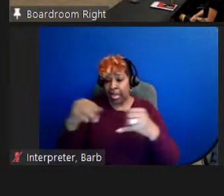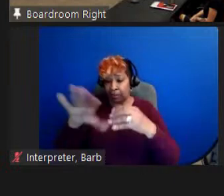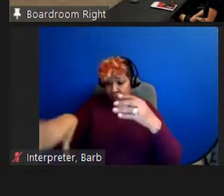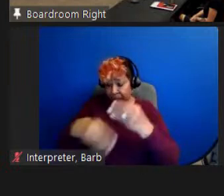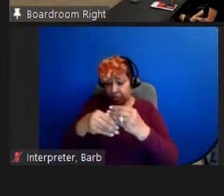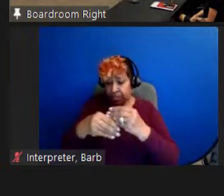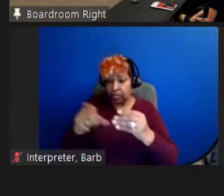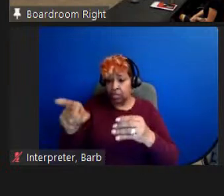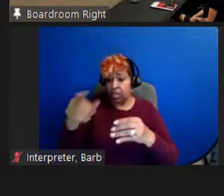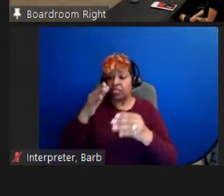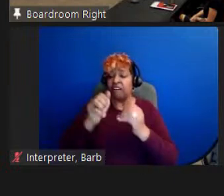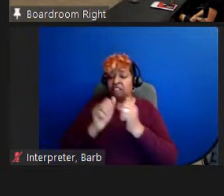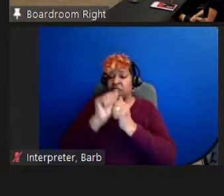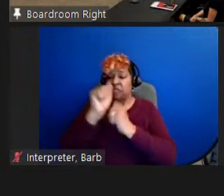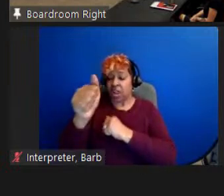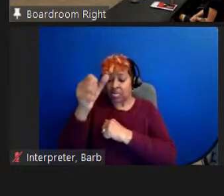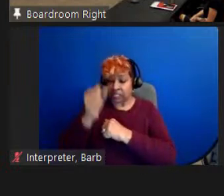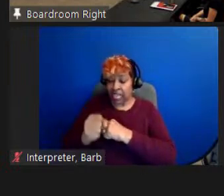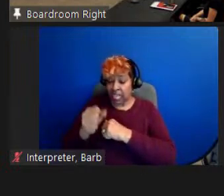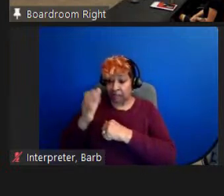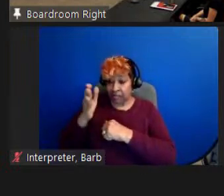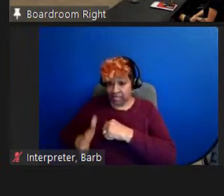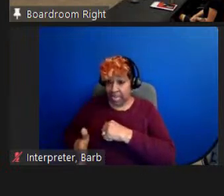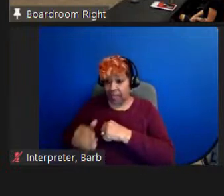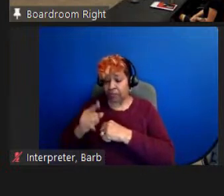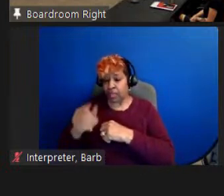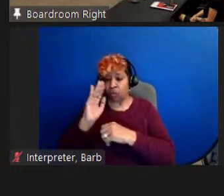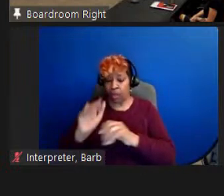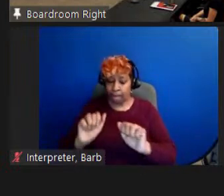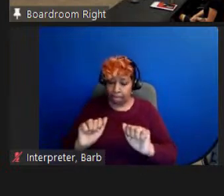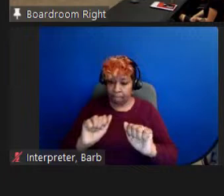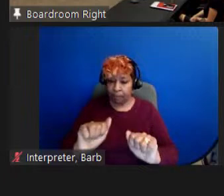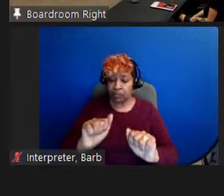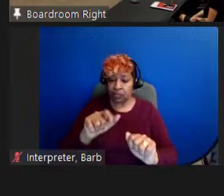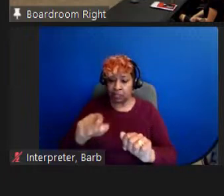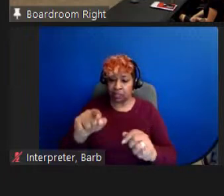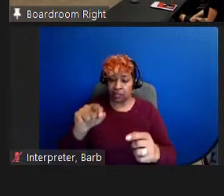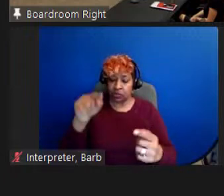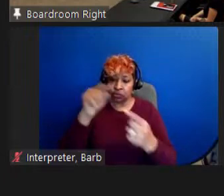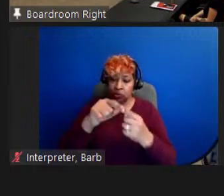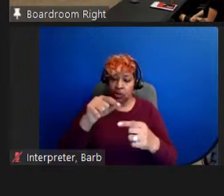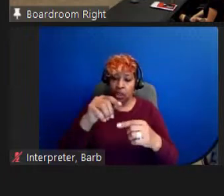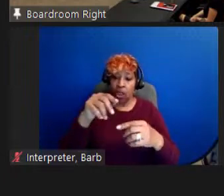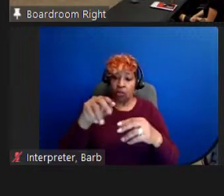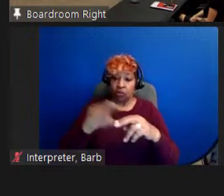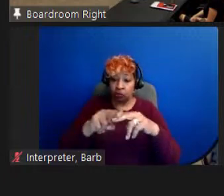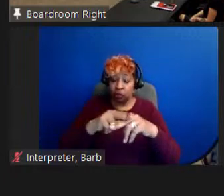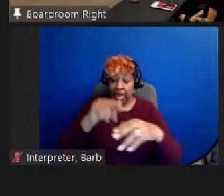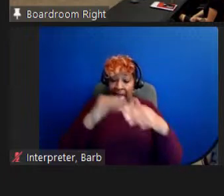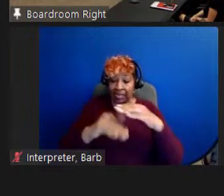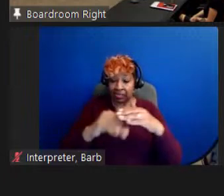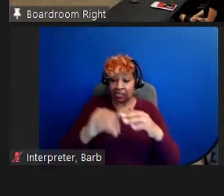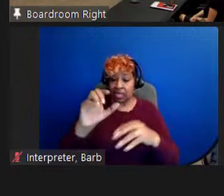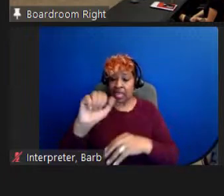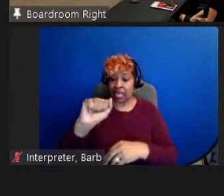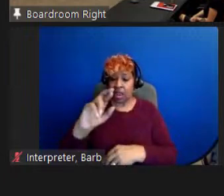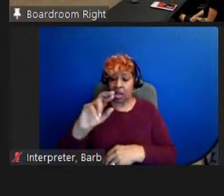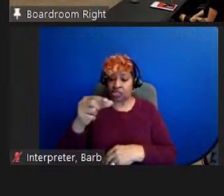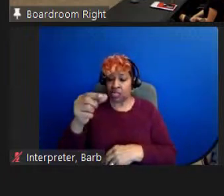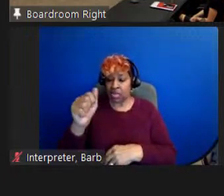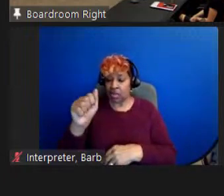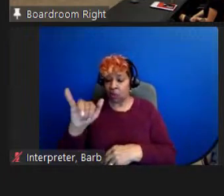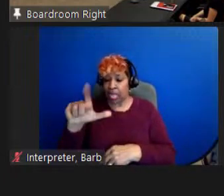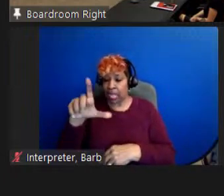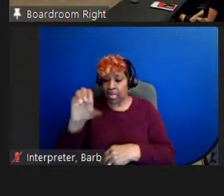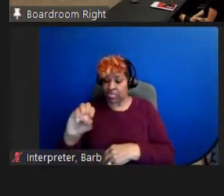do? It will push that rail access down all the way to Opgolf Gardens down there. The right map is a different map that the consultants put